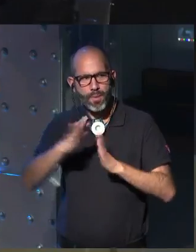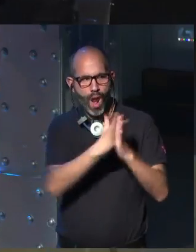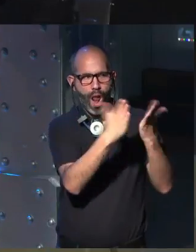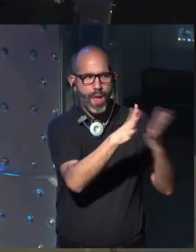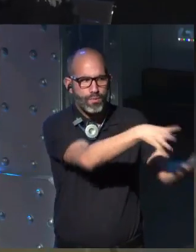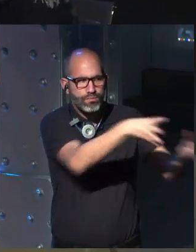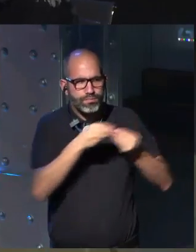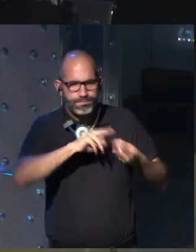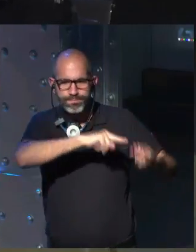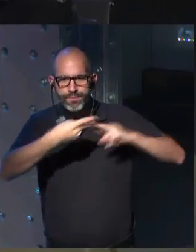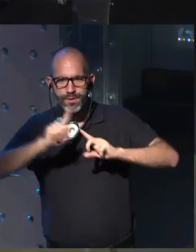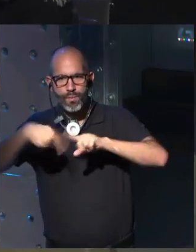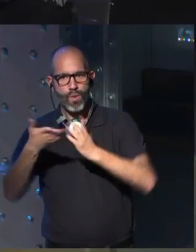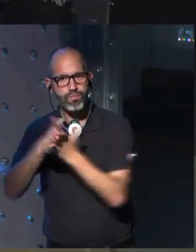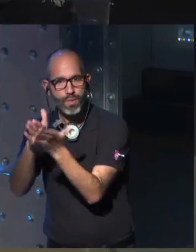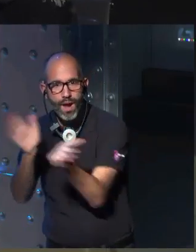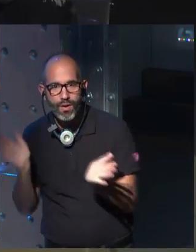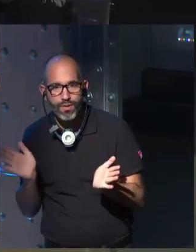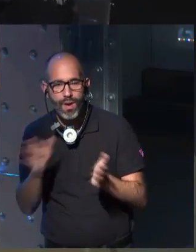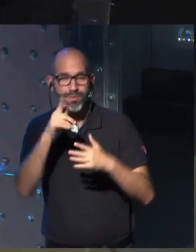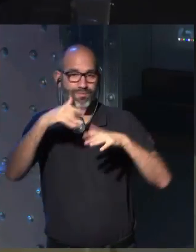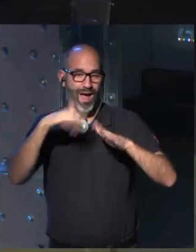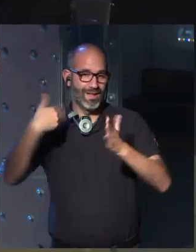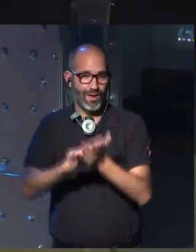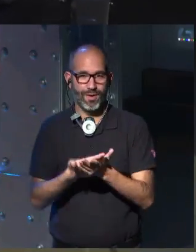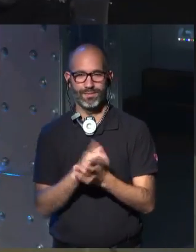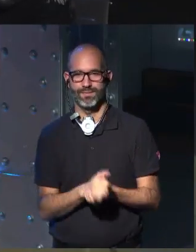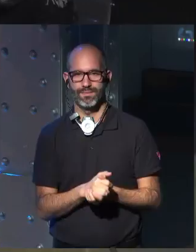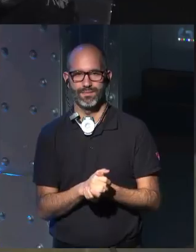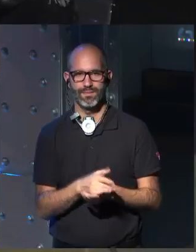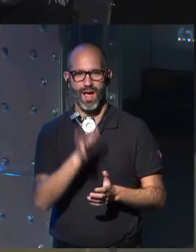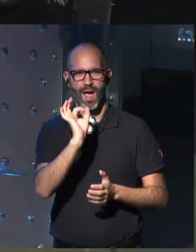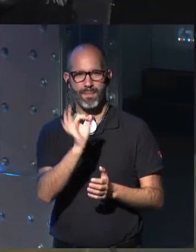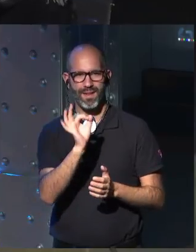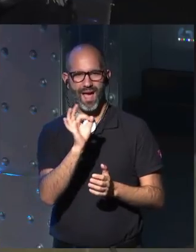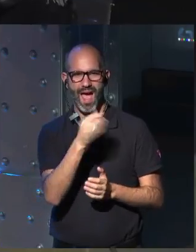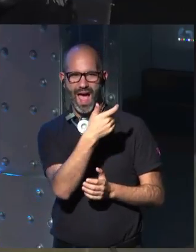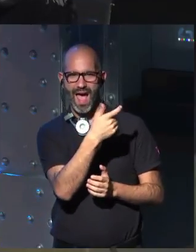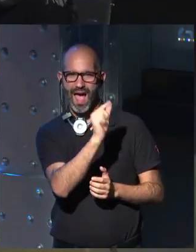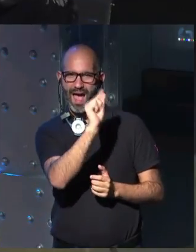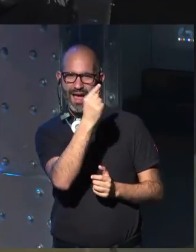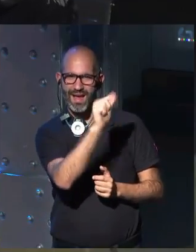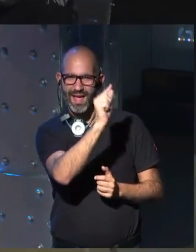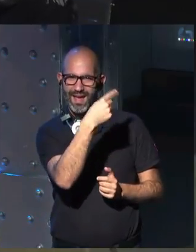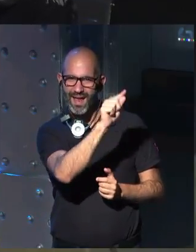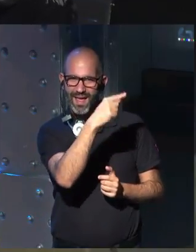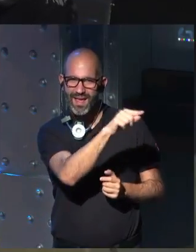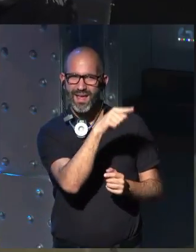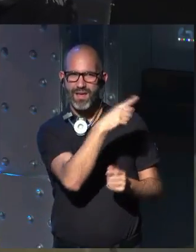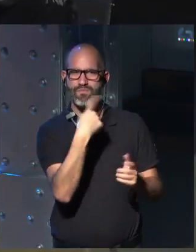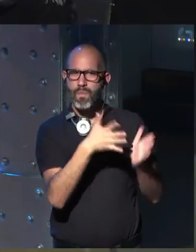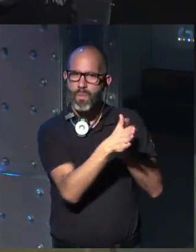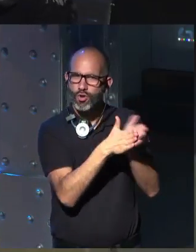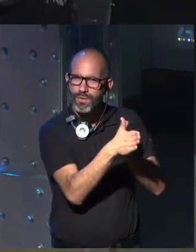it? And this is what's brought us here today. So, Greg, I think